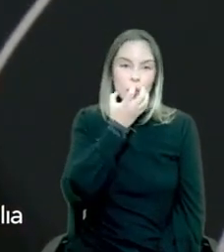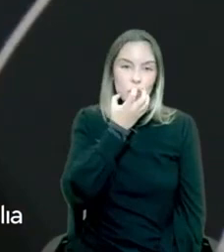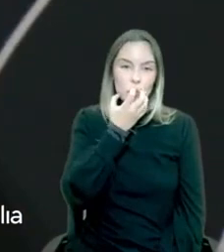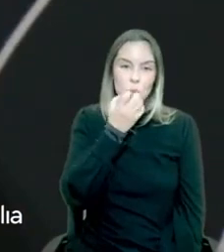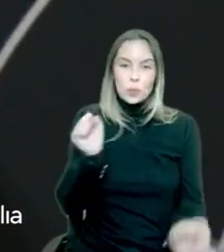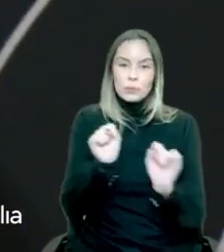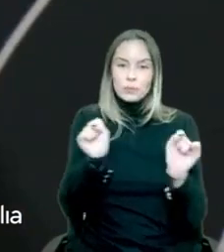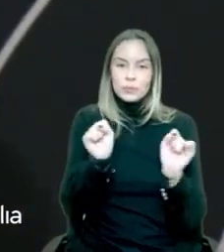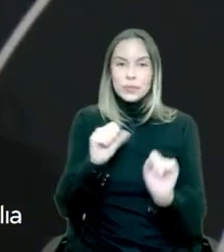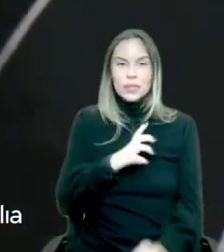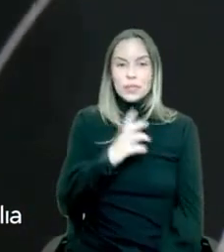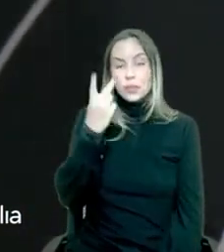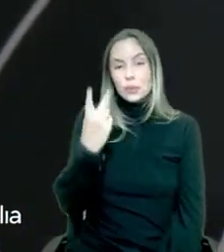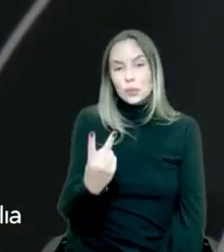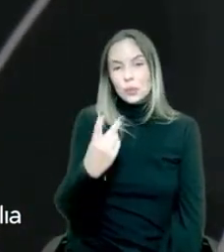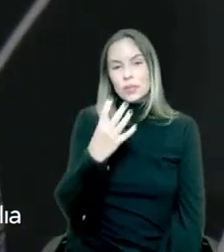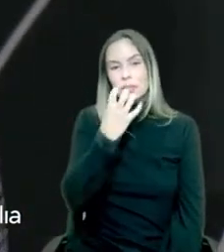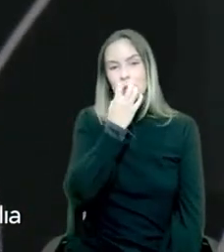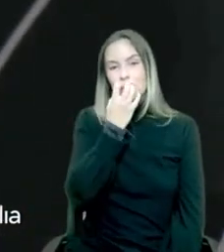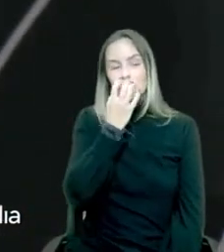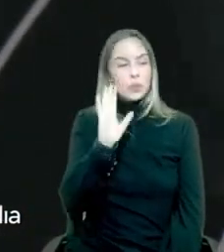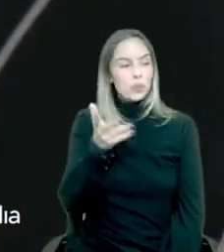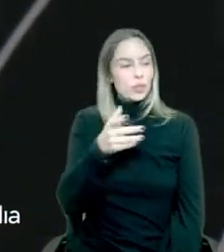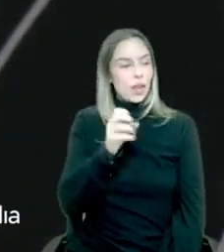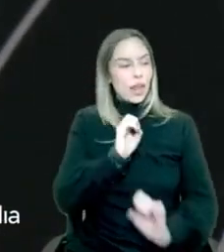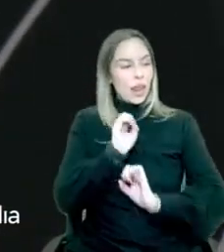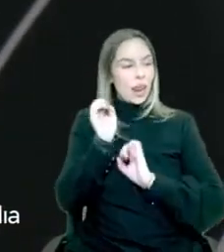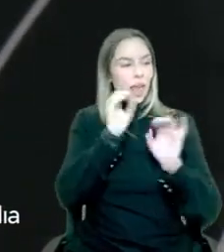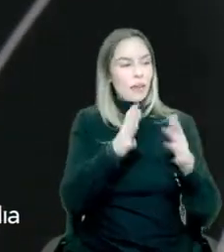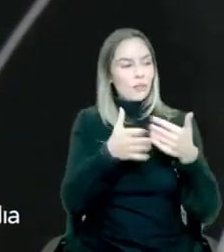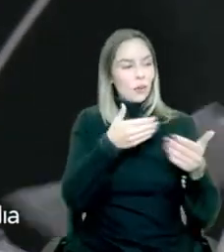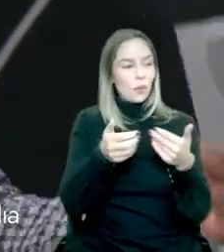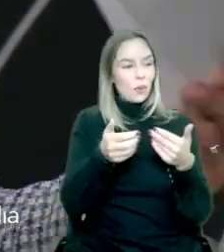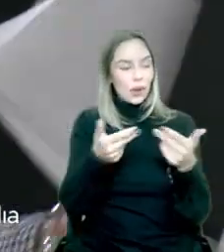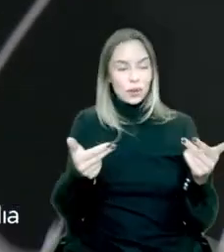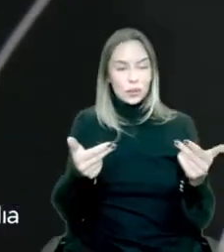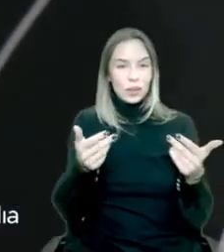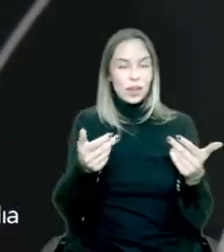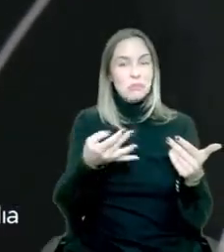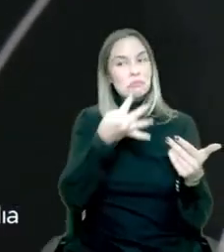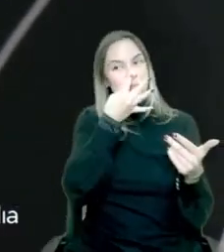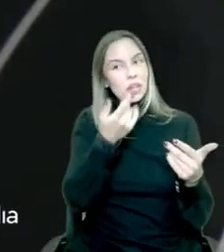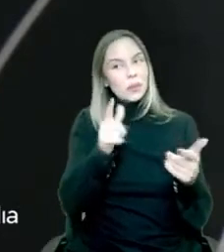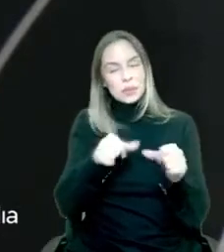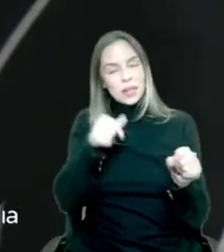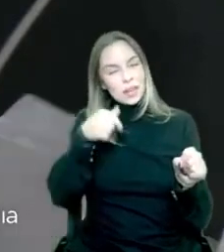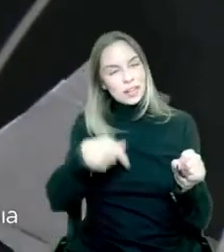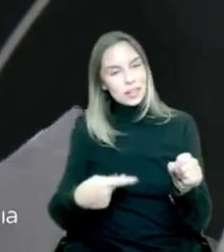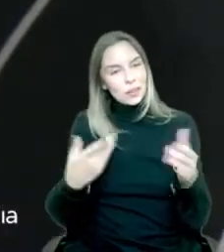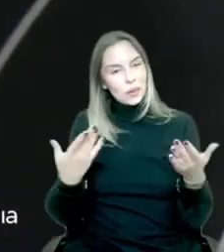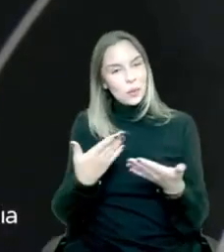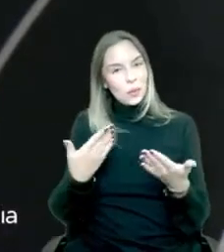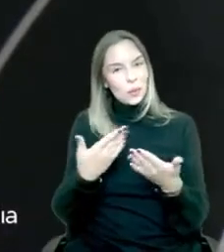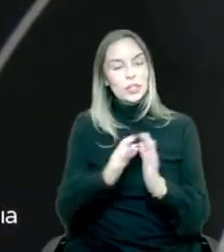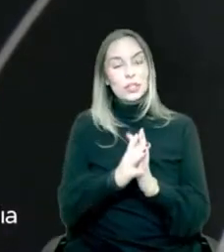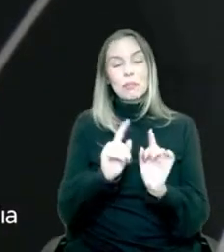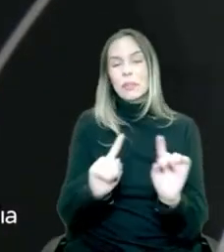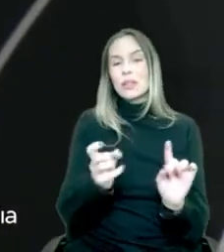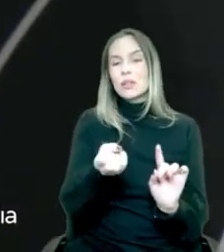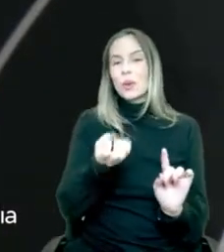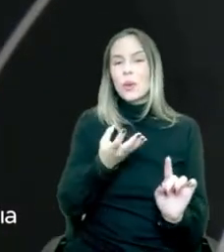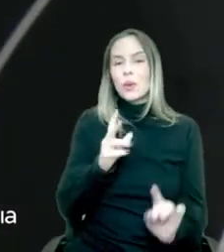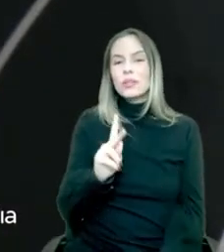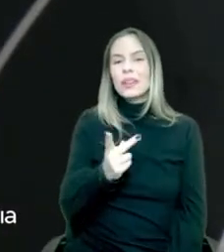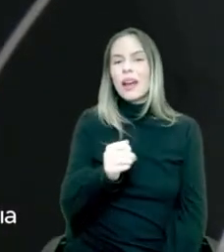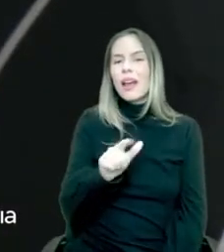I take almost everywhere. It's amazing she's not here with us today. But tell us a little more about Halo, and you guys are doing some